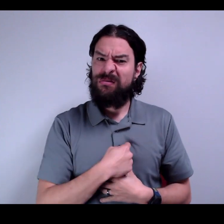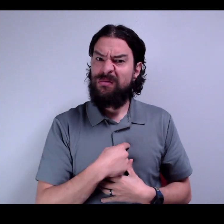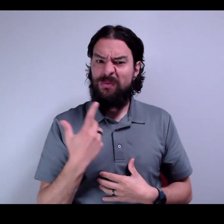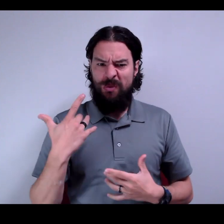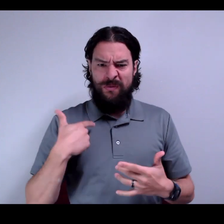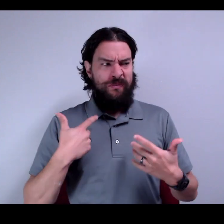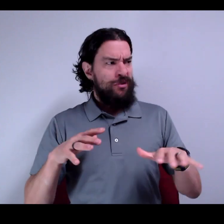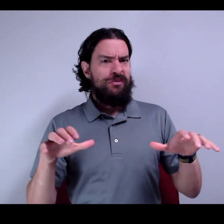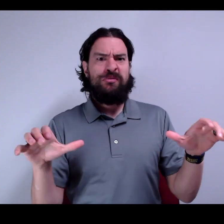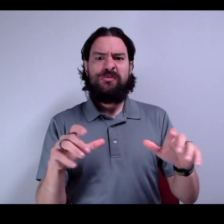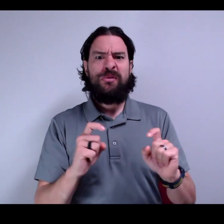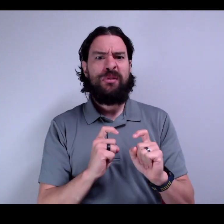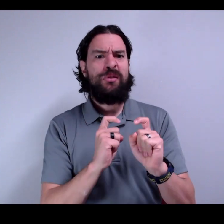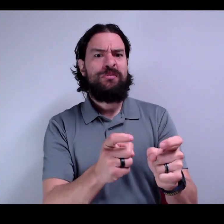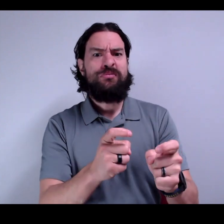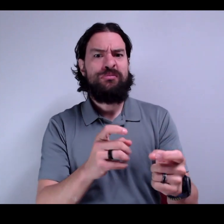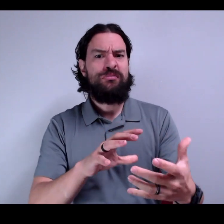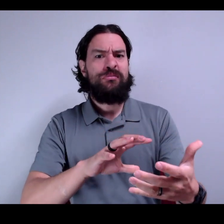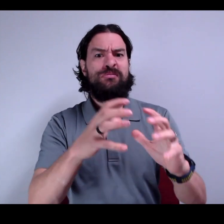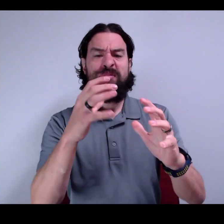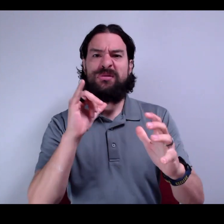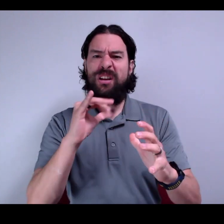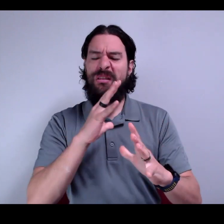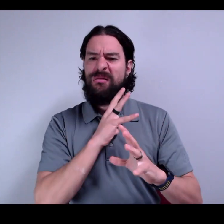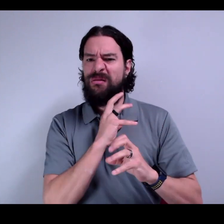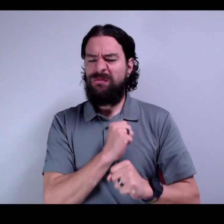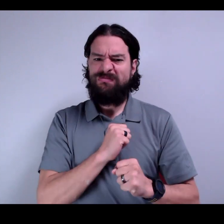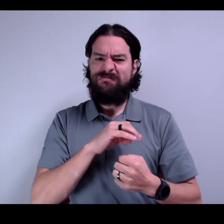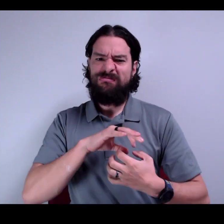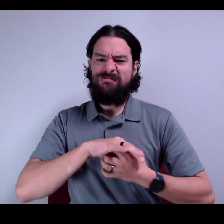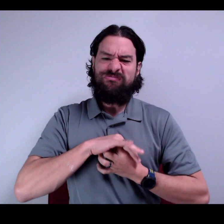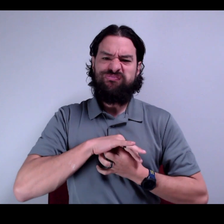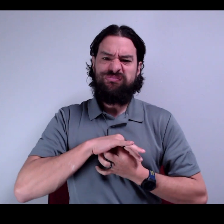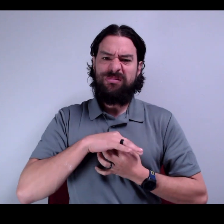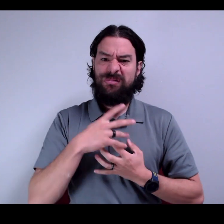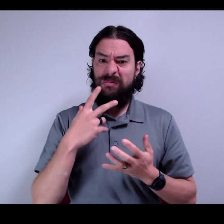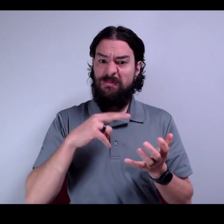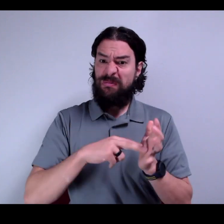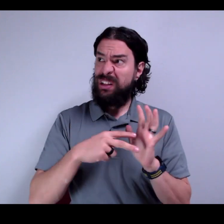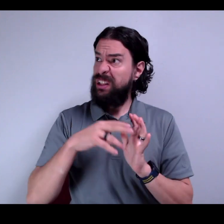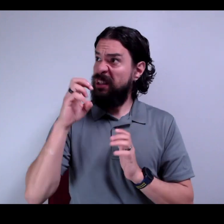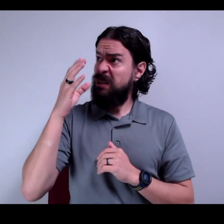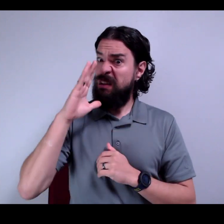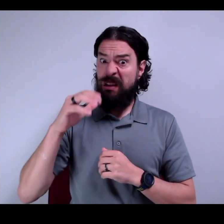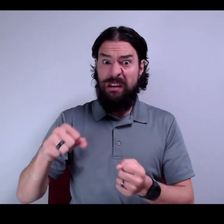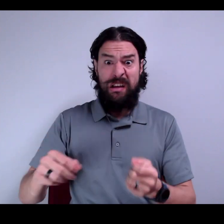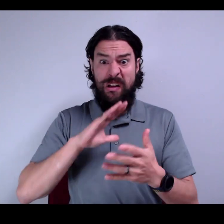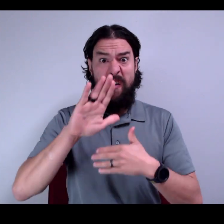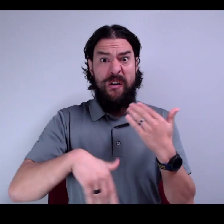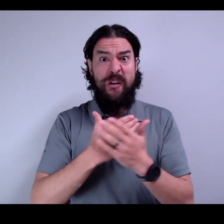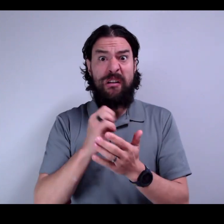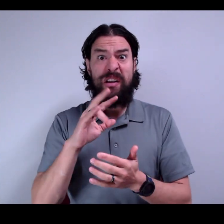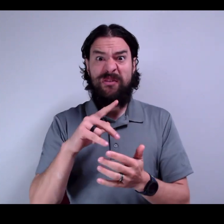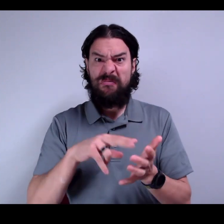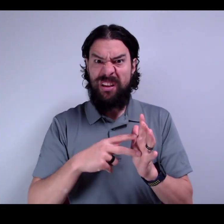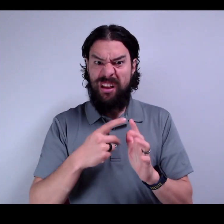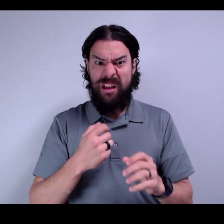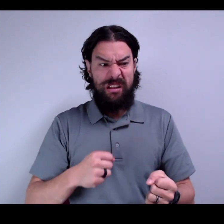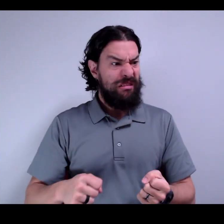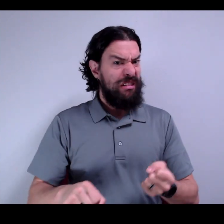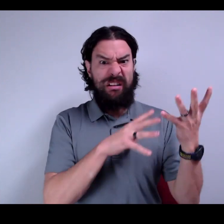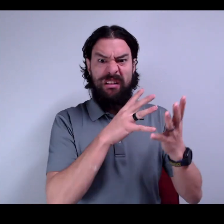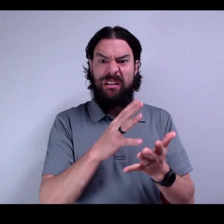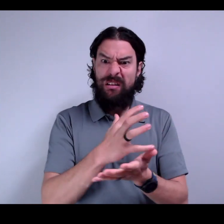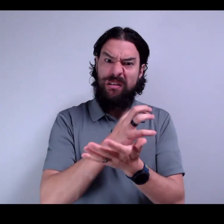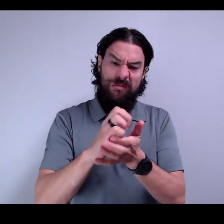all contributed, and we keep doing it. And so this kind of puts us in a bind. If God's going to rid the world of evil, he'll have to get rid of us.